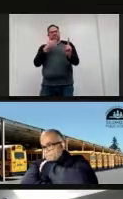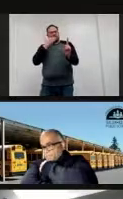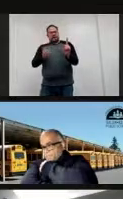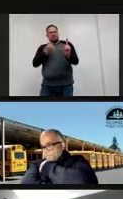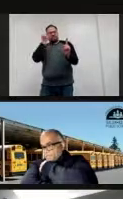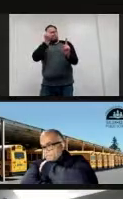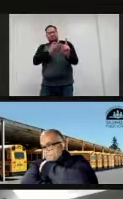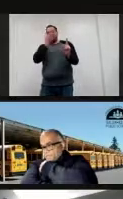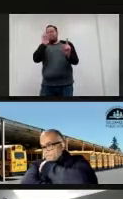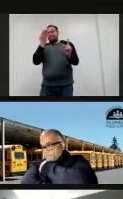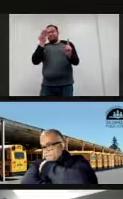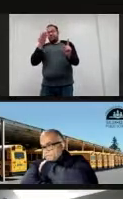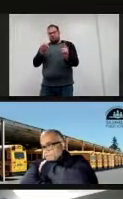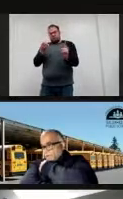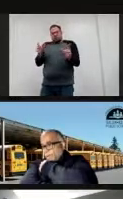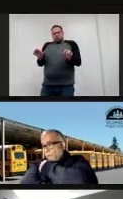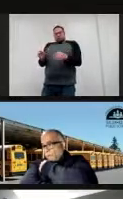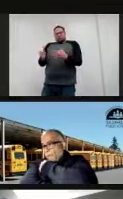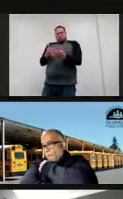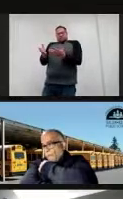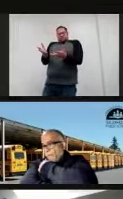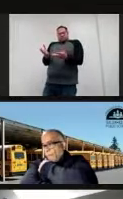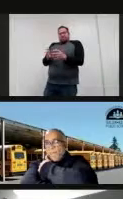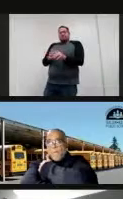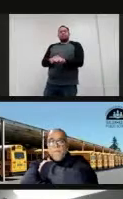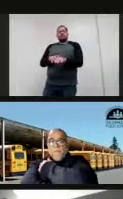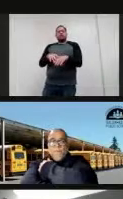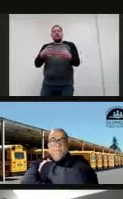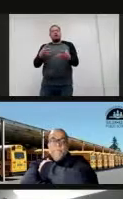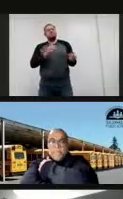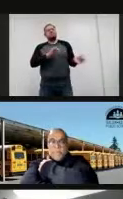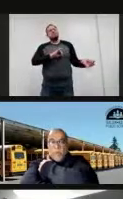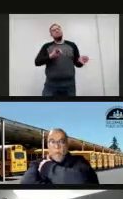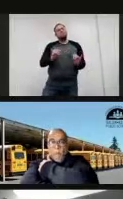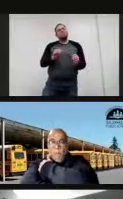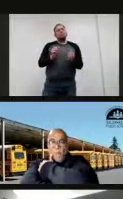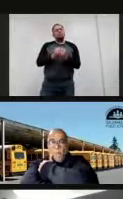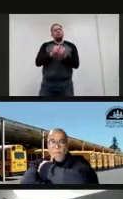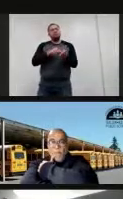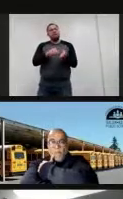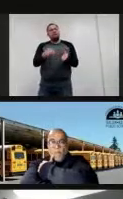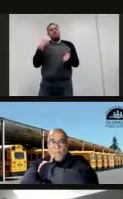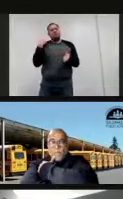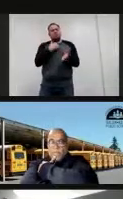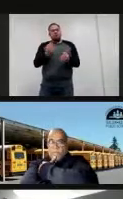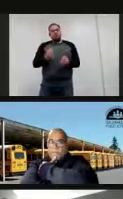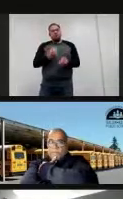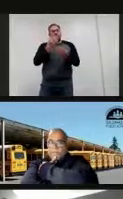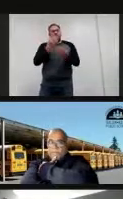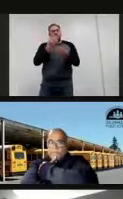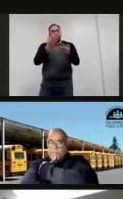And so similar, I want to take a similar approach to compensation. We recommend